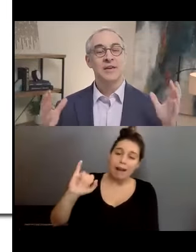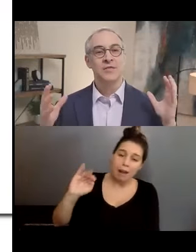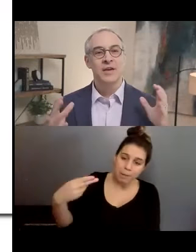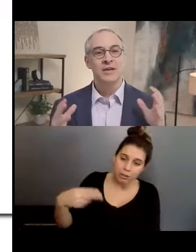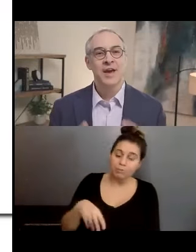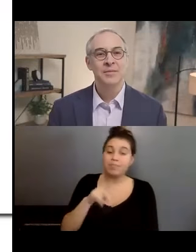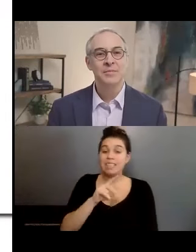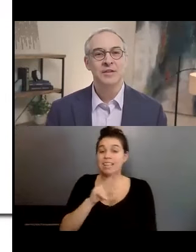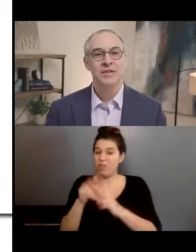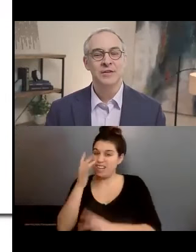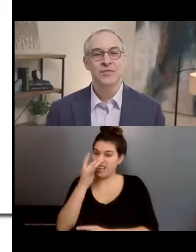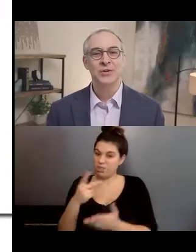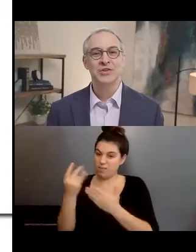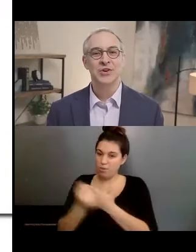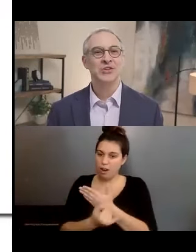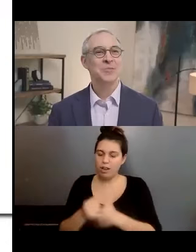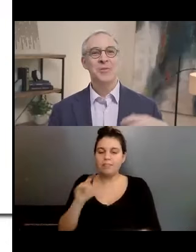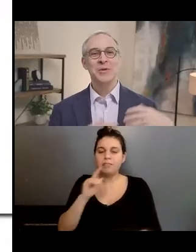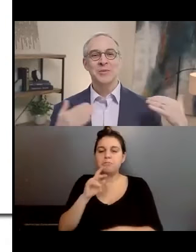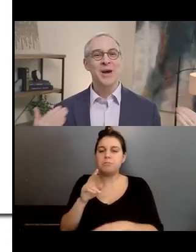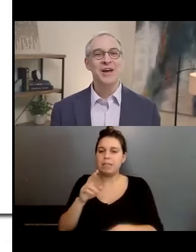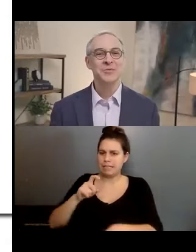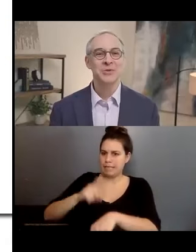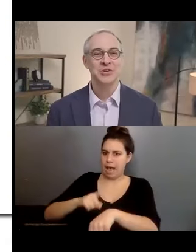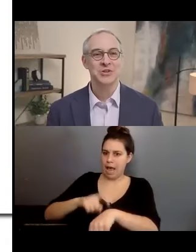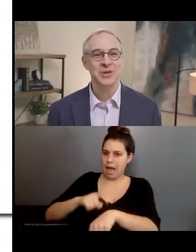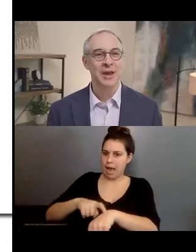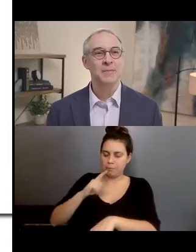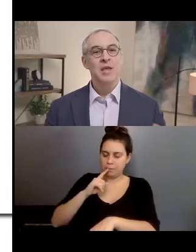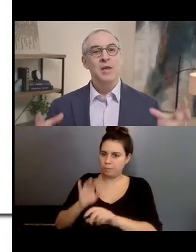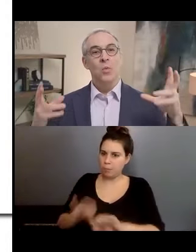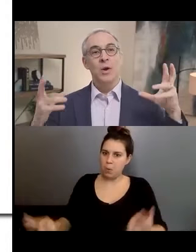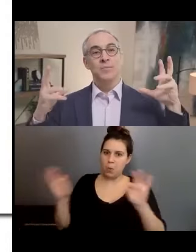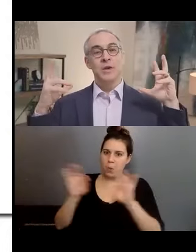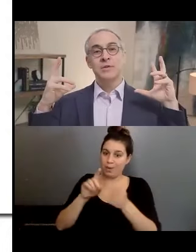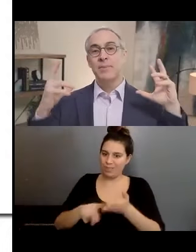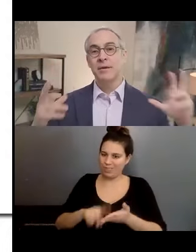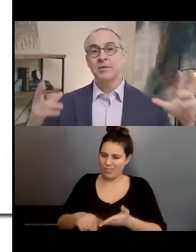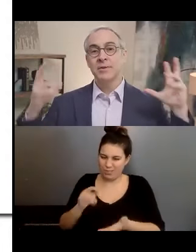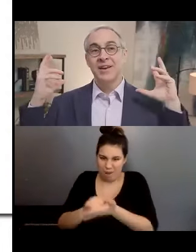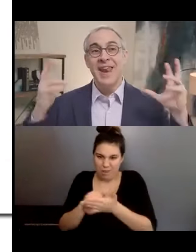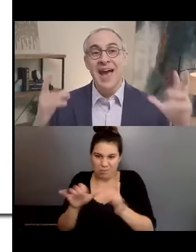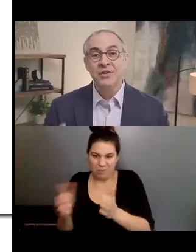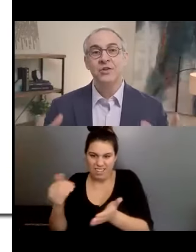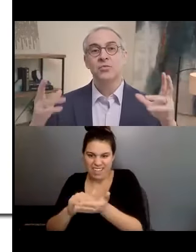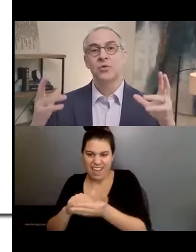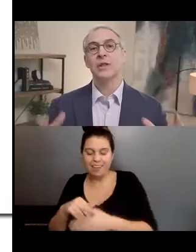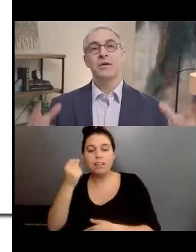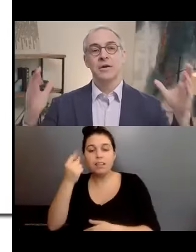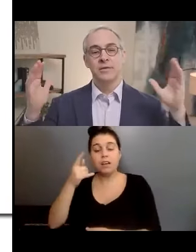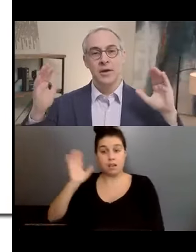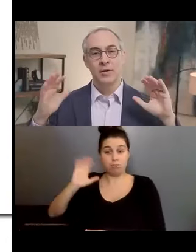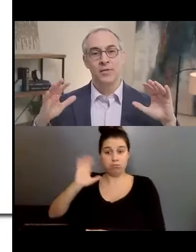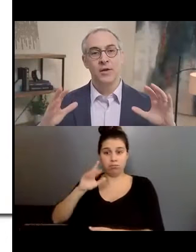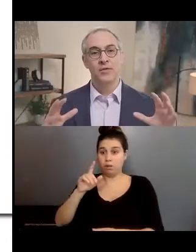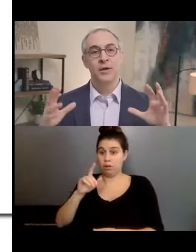this kind of time-sensitive research that would be almost impossible to do again, where there was about to be a national